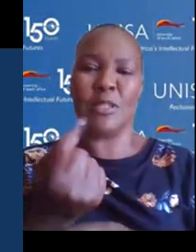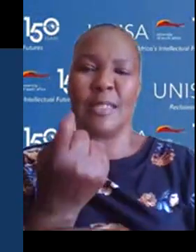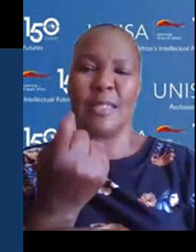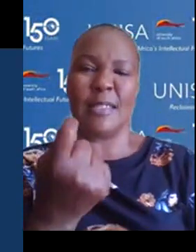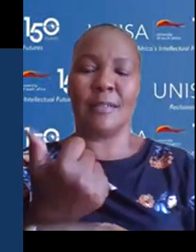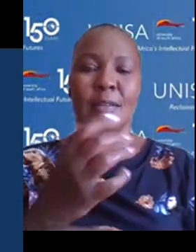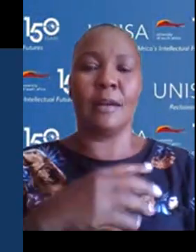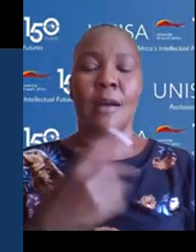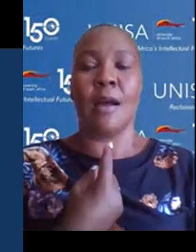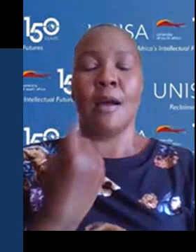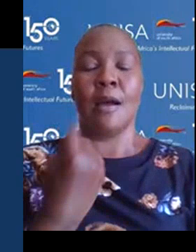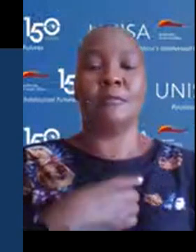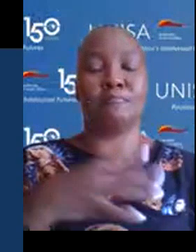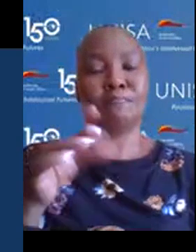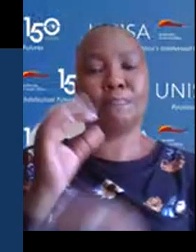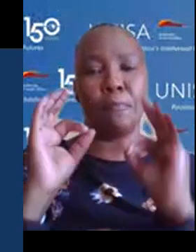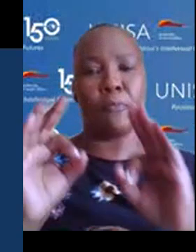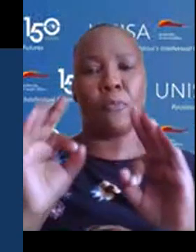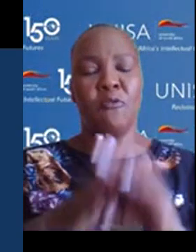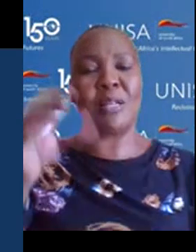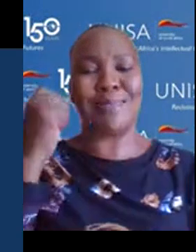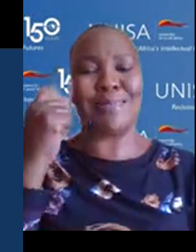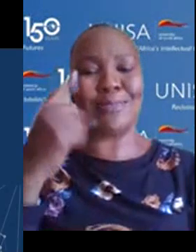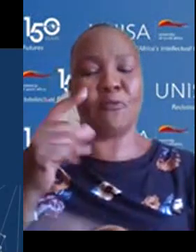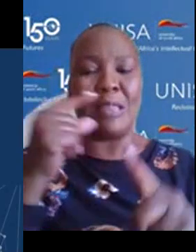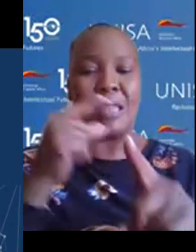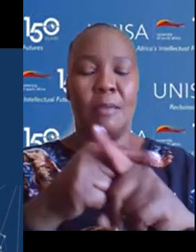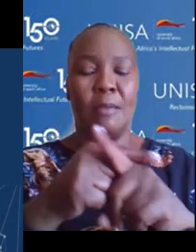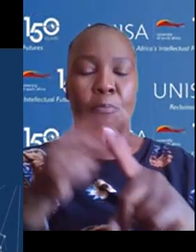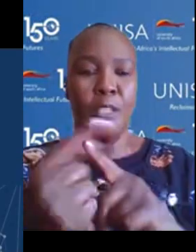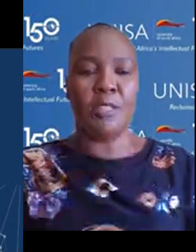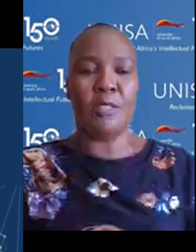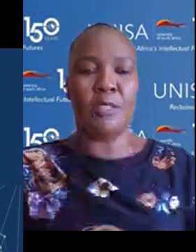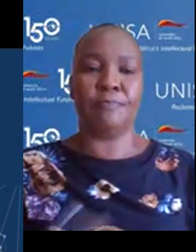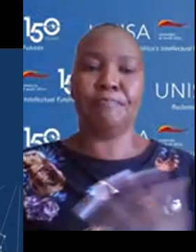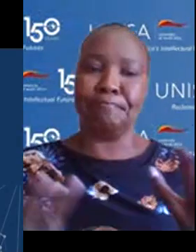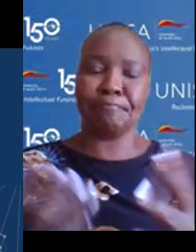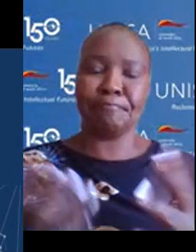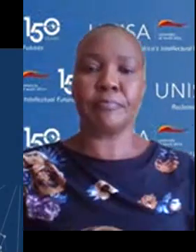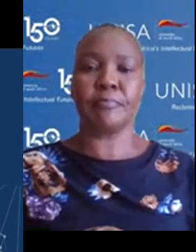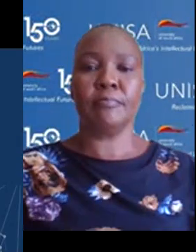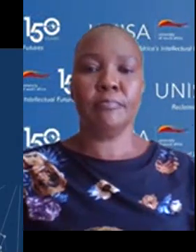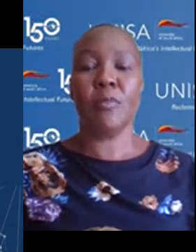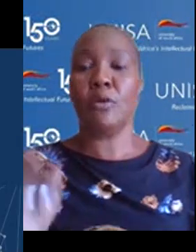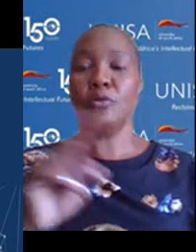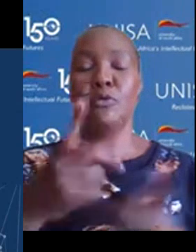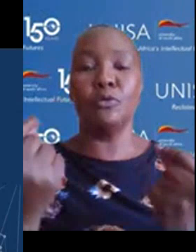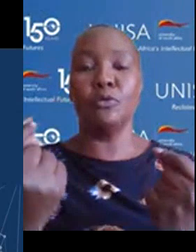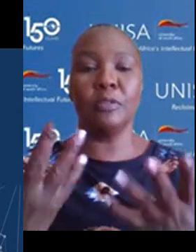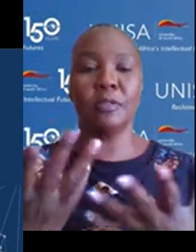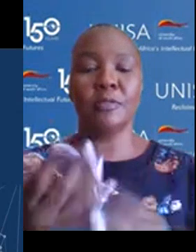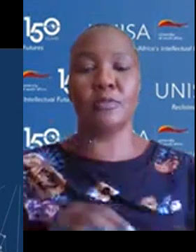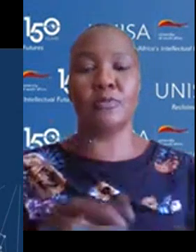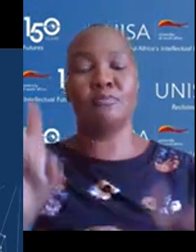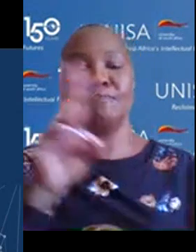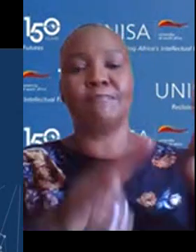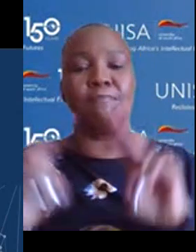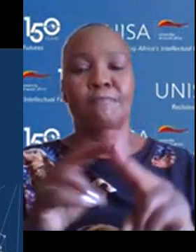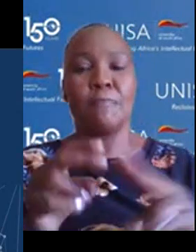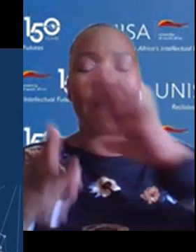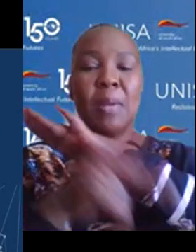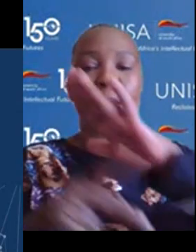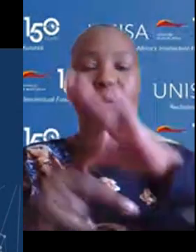sure that you've got a proper understanding of these terminologies. Okay, so what we're going to do is we're going to look at some of the primary